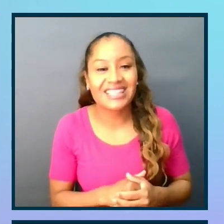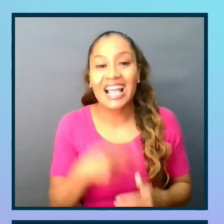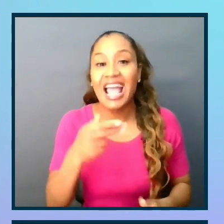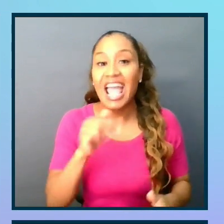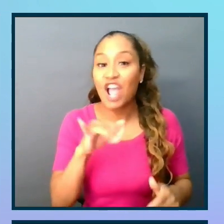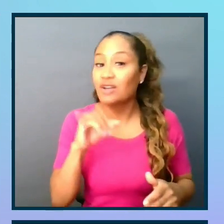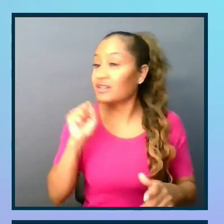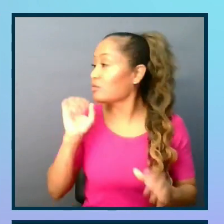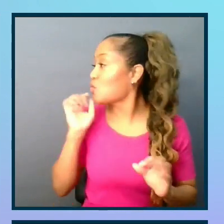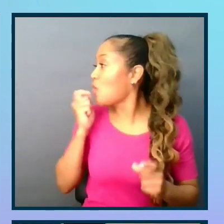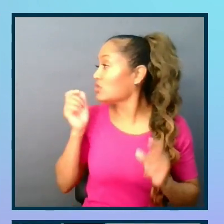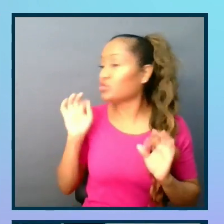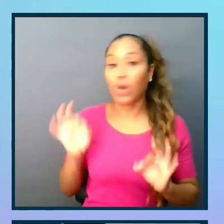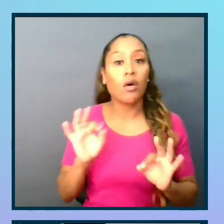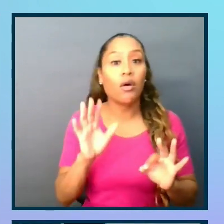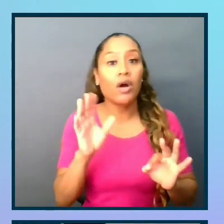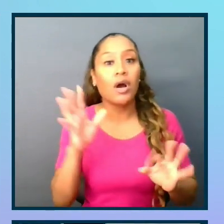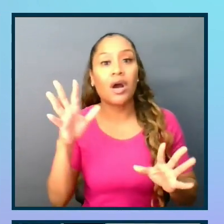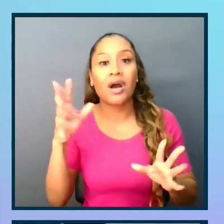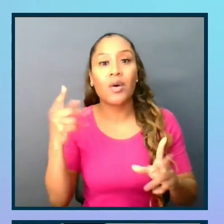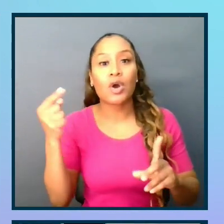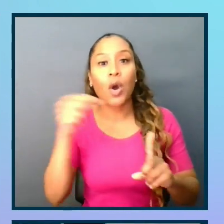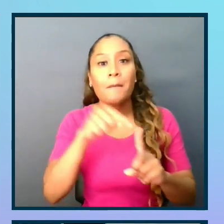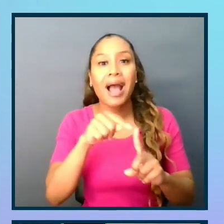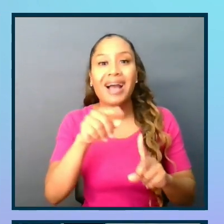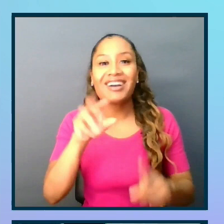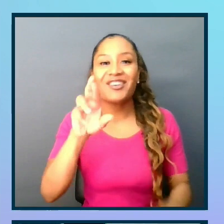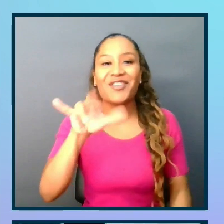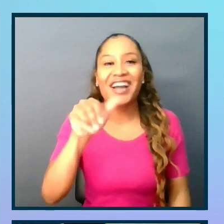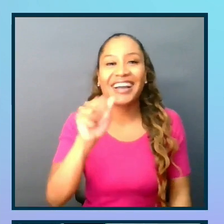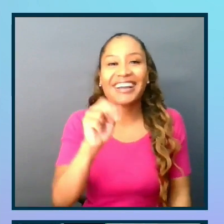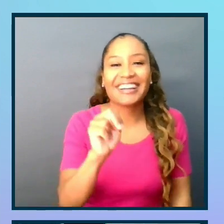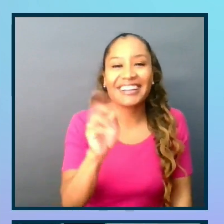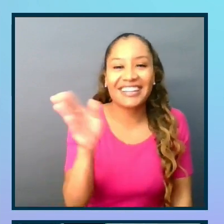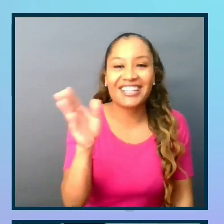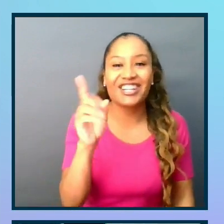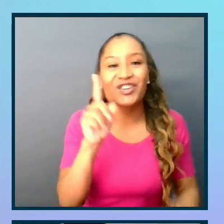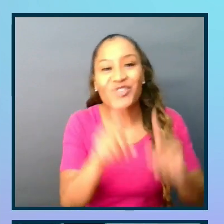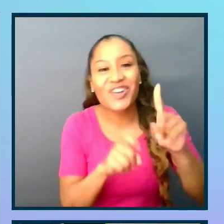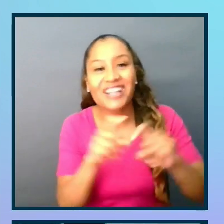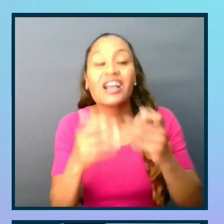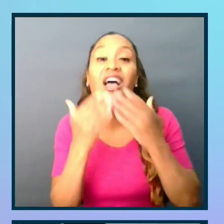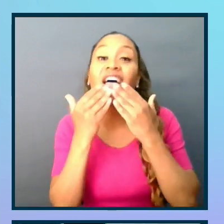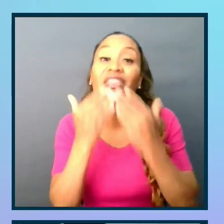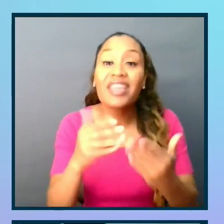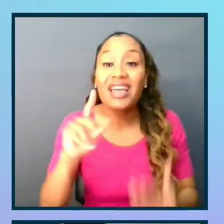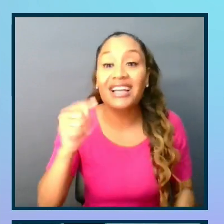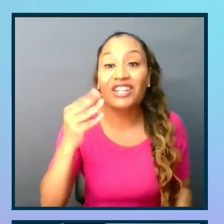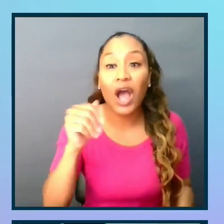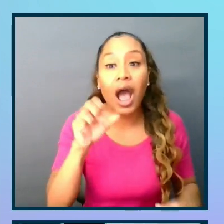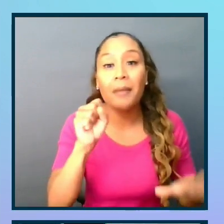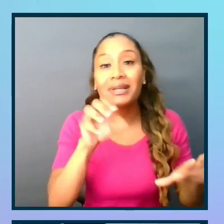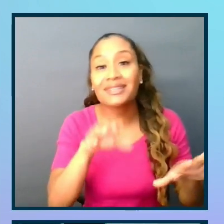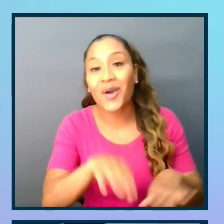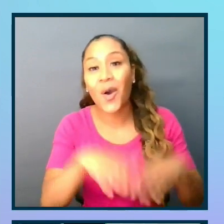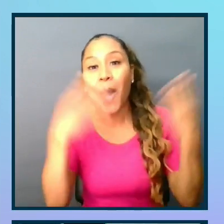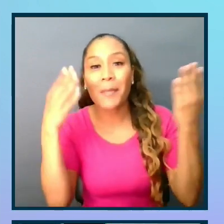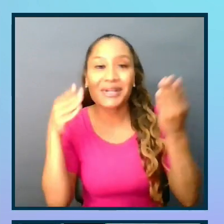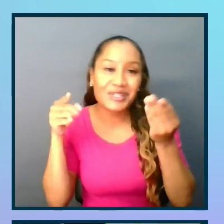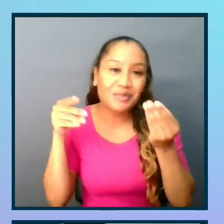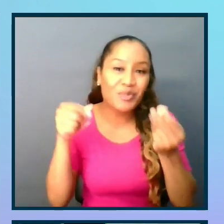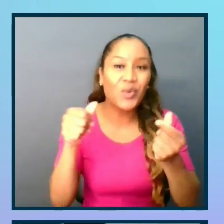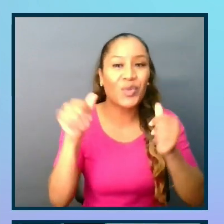yeah. Let's take it back to give it back to Ryan, and we'll do some questions. Thanks to Thomas for helping everything go smoothly behind the scenes,